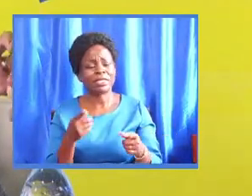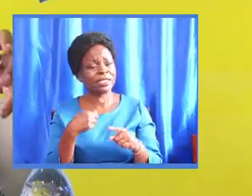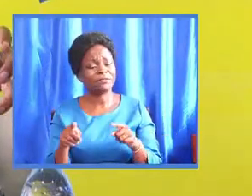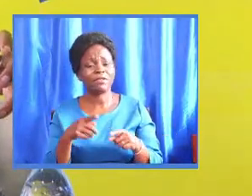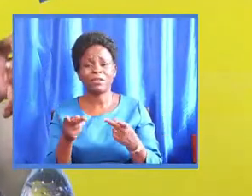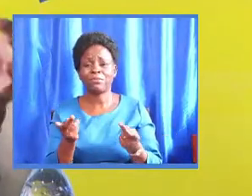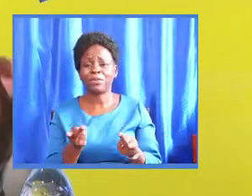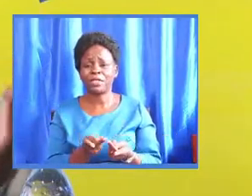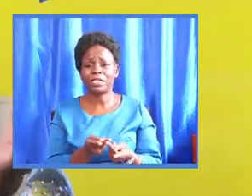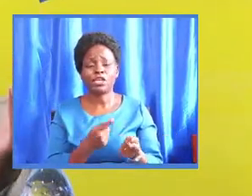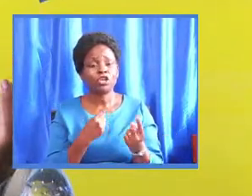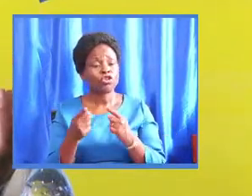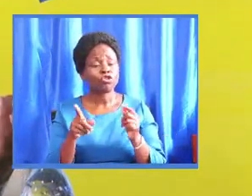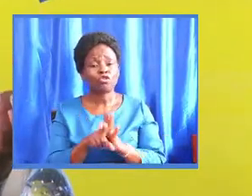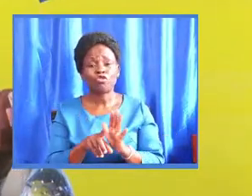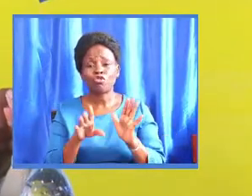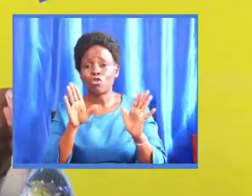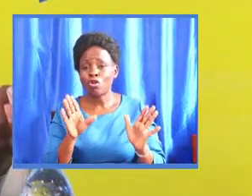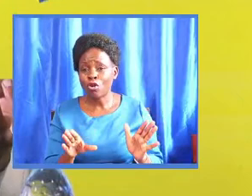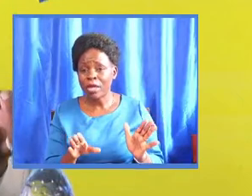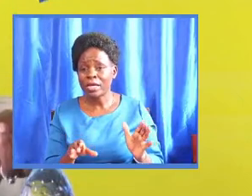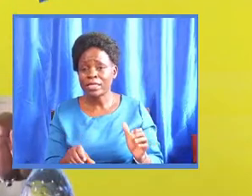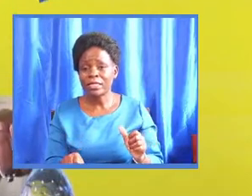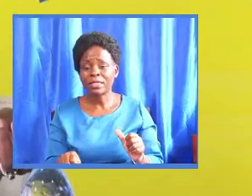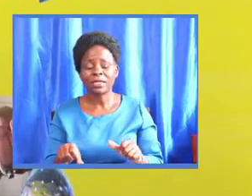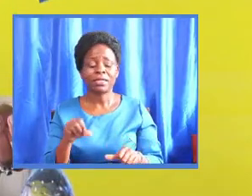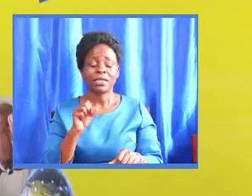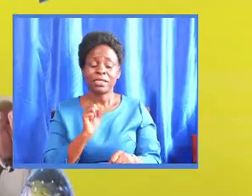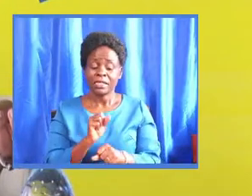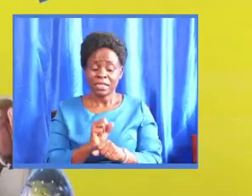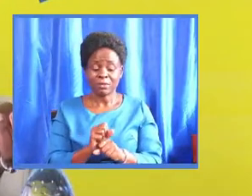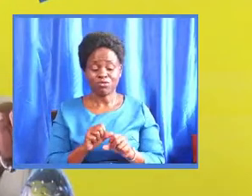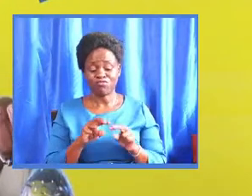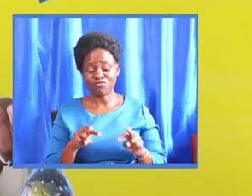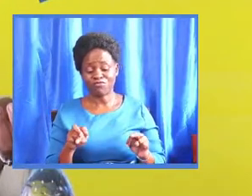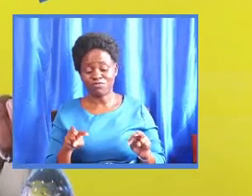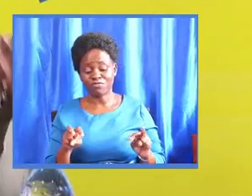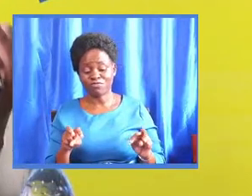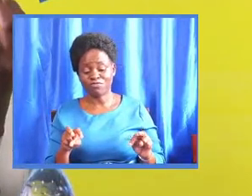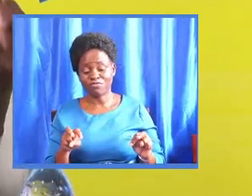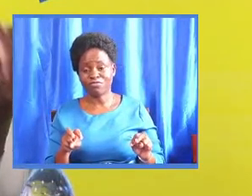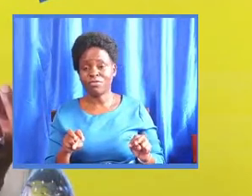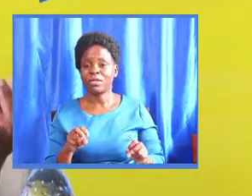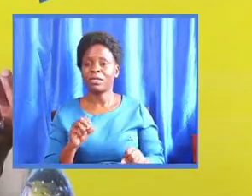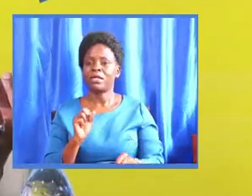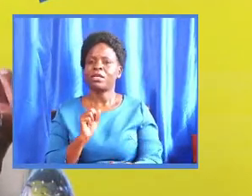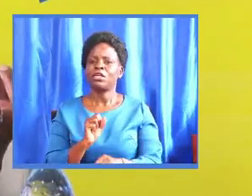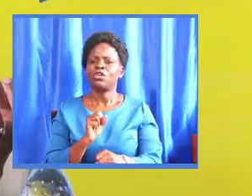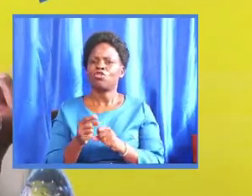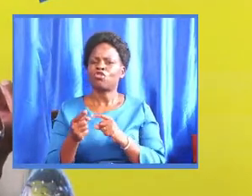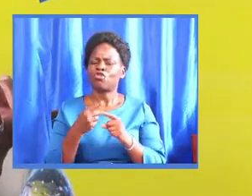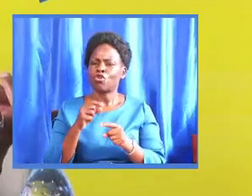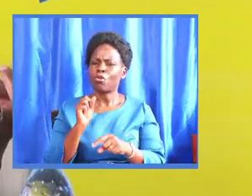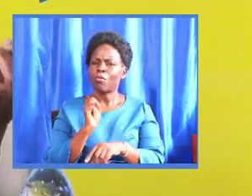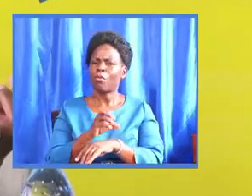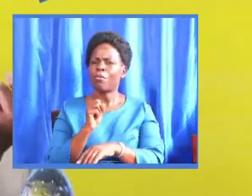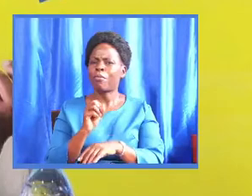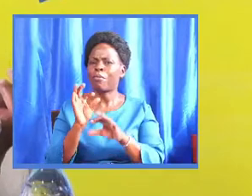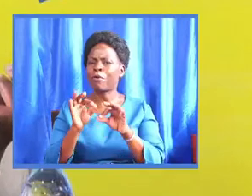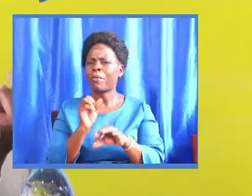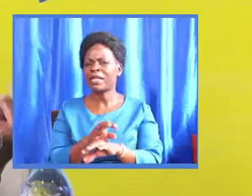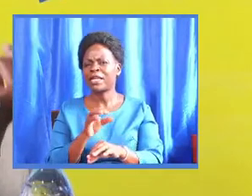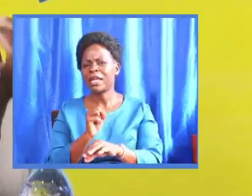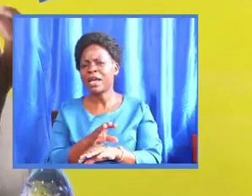places. Talk to your lawyers about doing your due diligence mm-hmm. on your title. Talk to your property advisor or your real estate